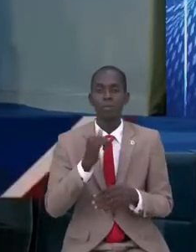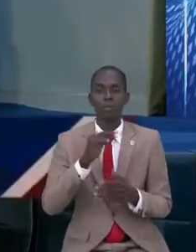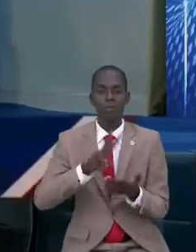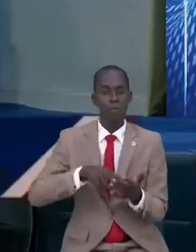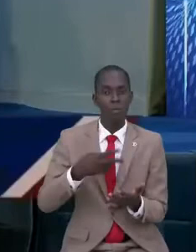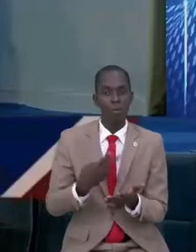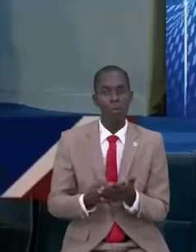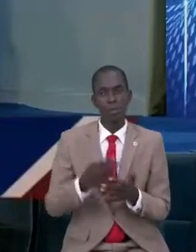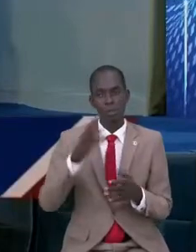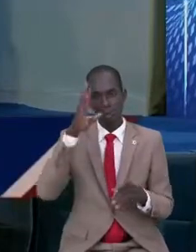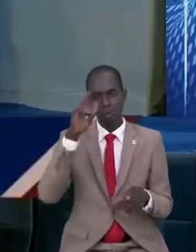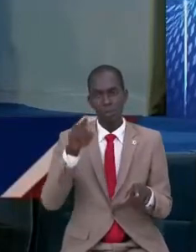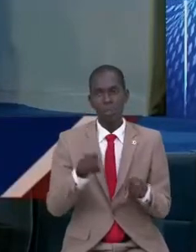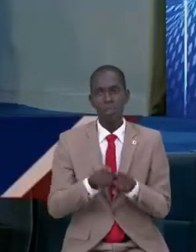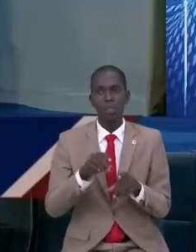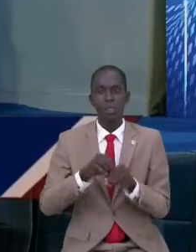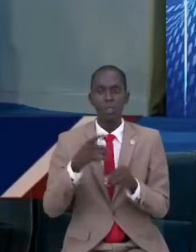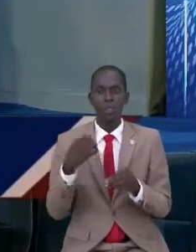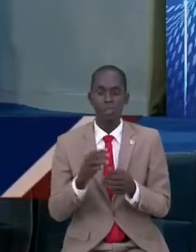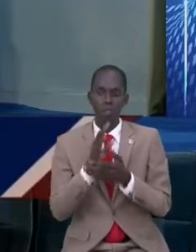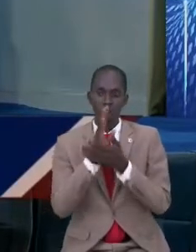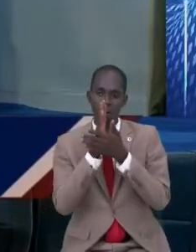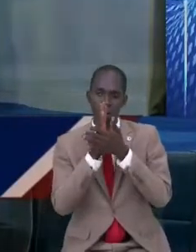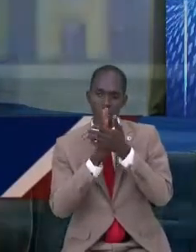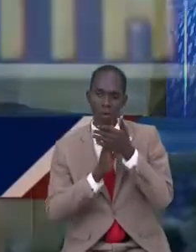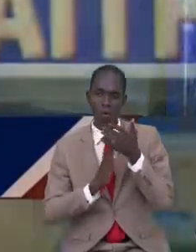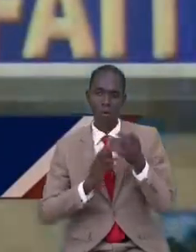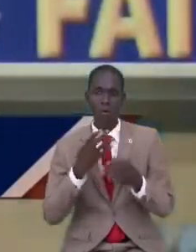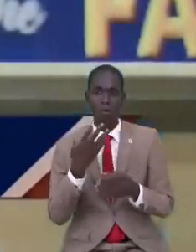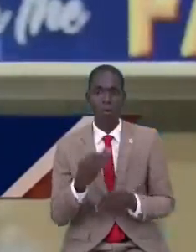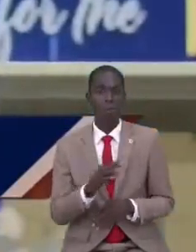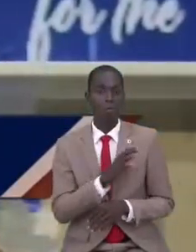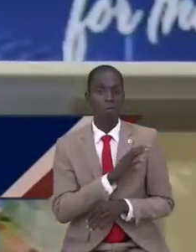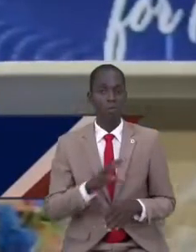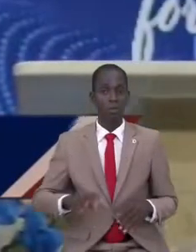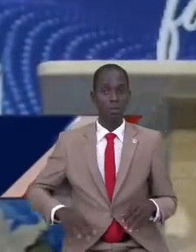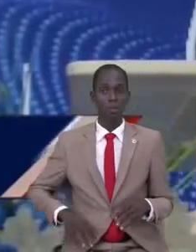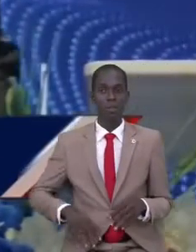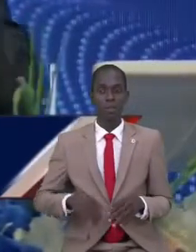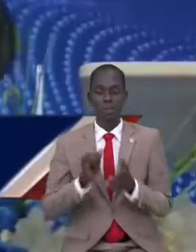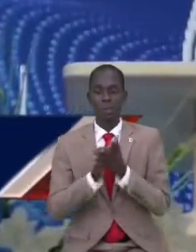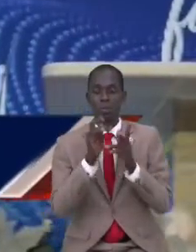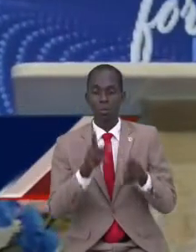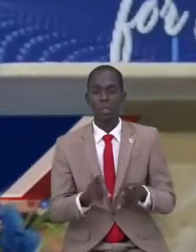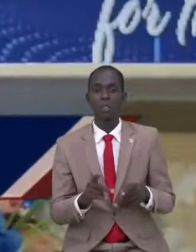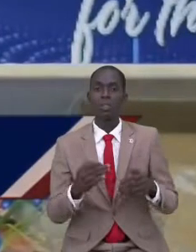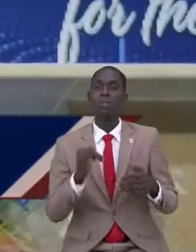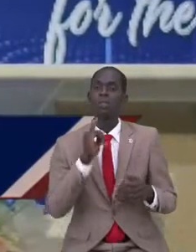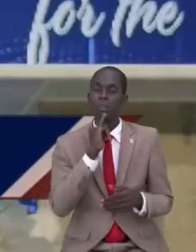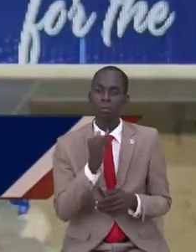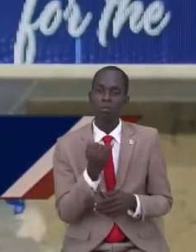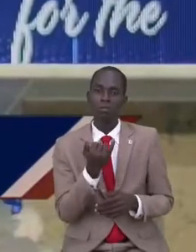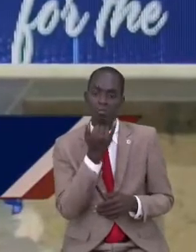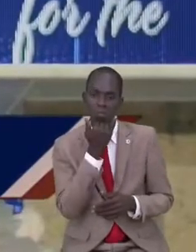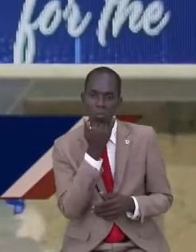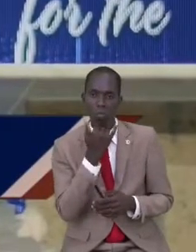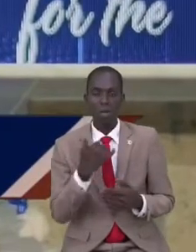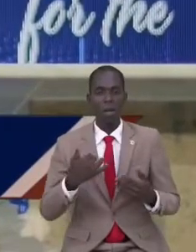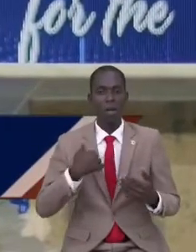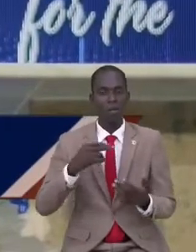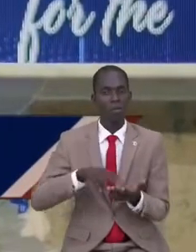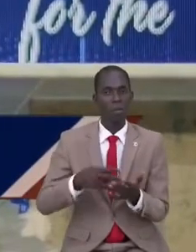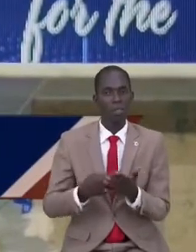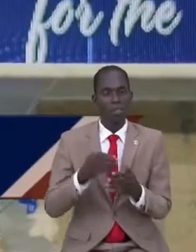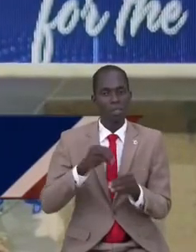the meekness of Christ. It's a brother, it's a sister, it's faulty in his understanding, in his